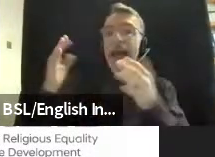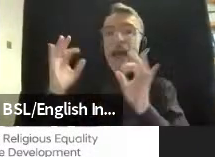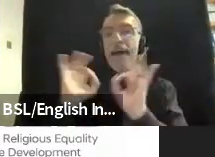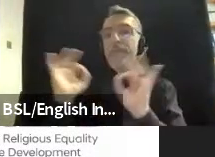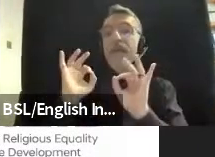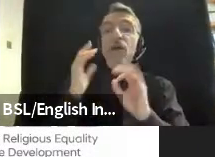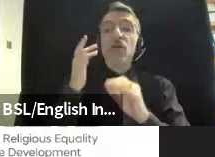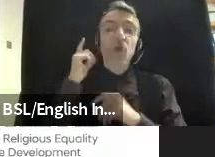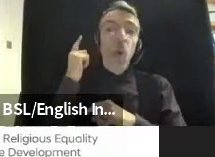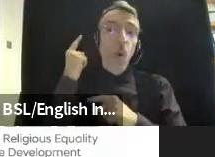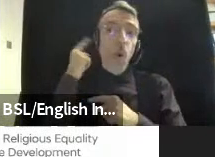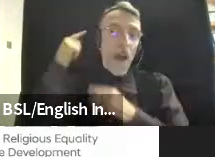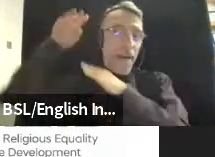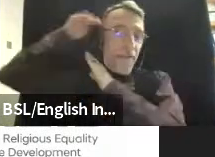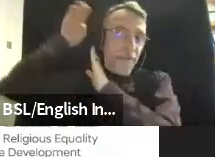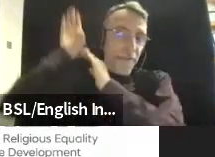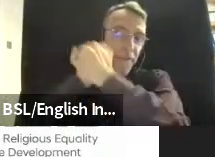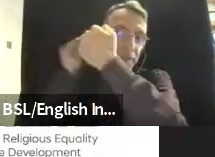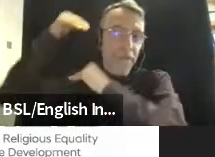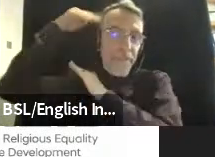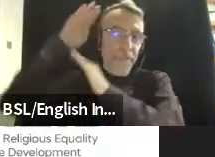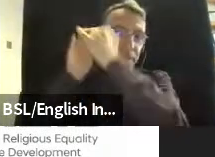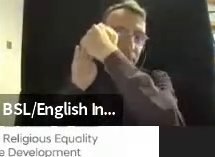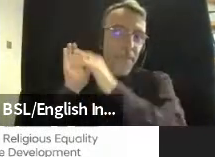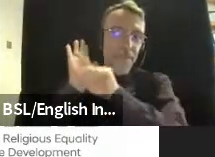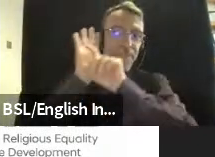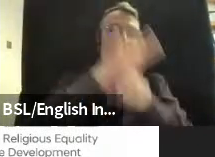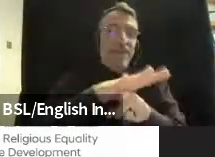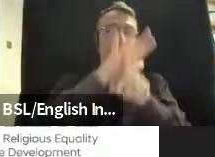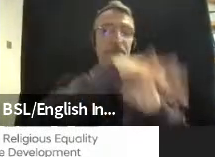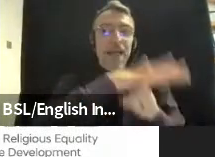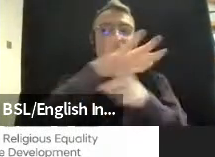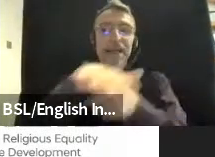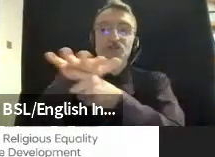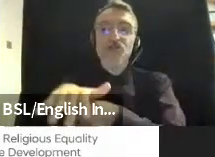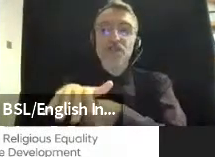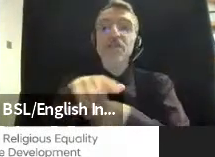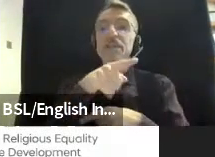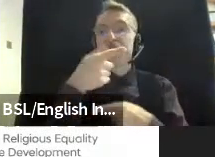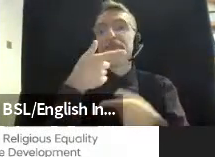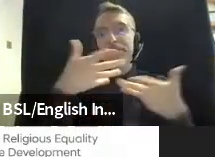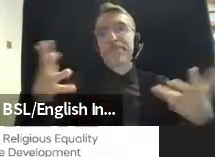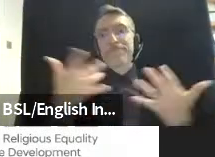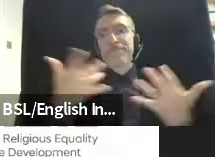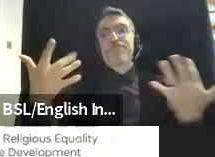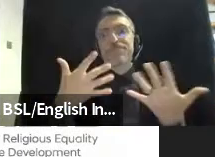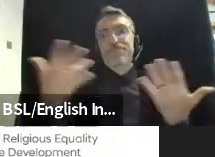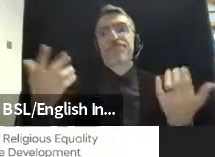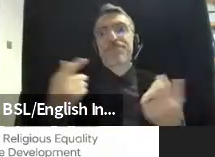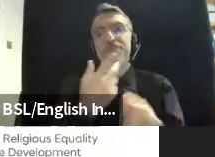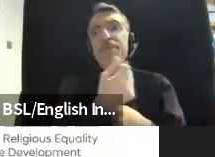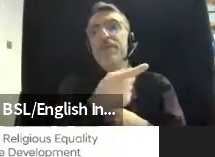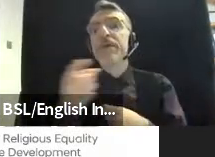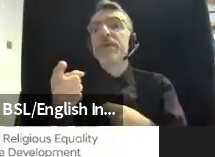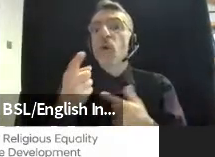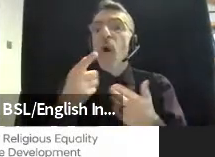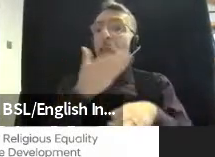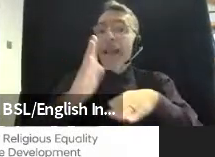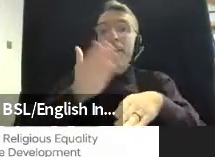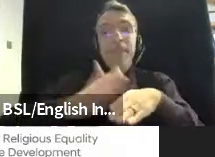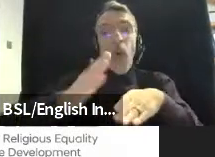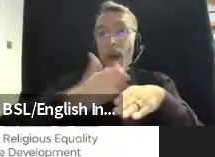is prevalent. Autism is a discrimination on the basis of hearing impairment. There is high unemployment rate